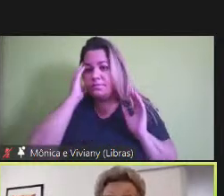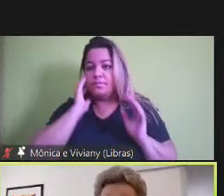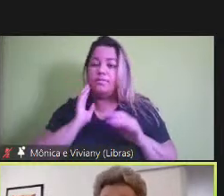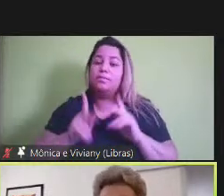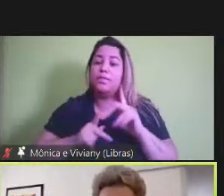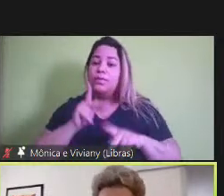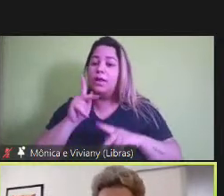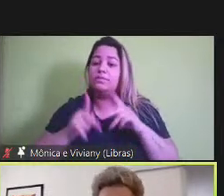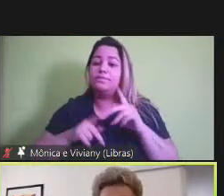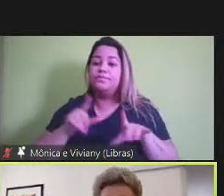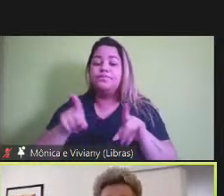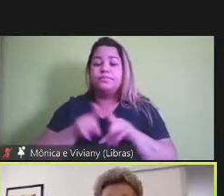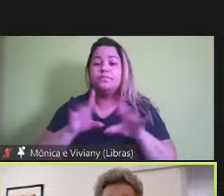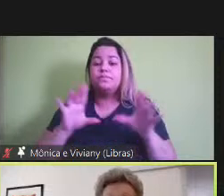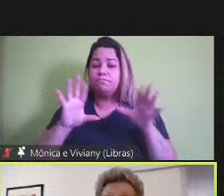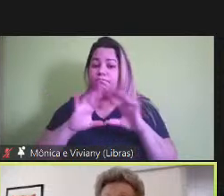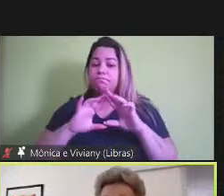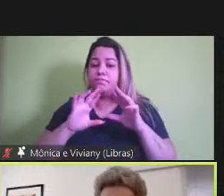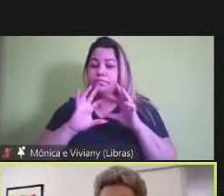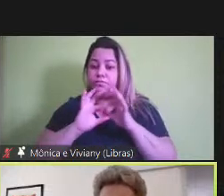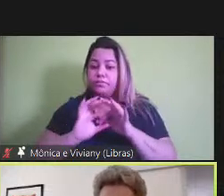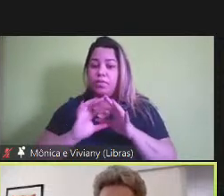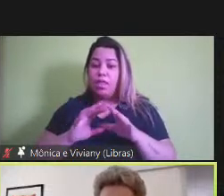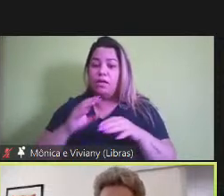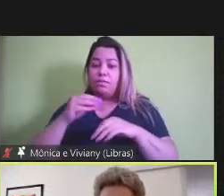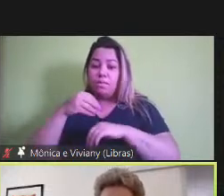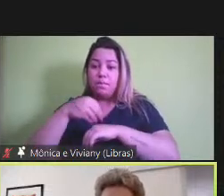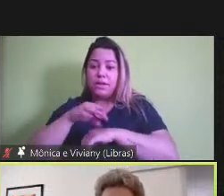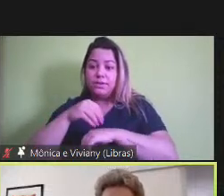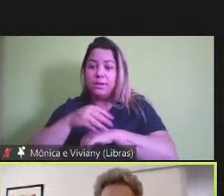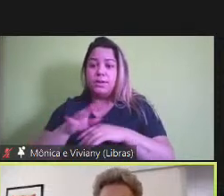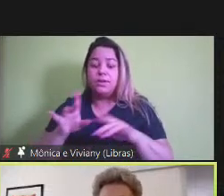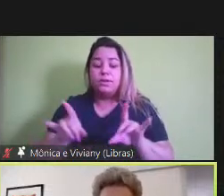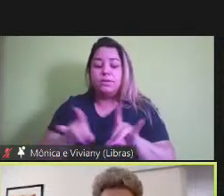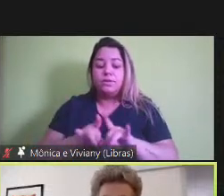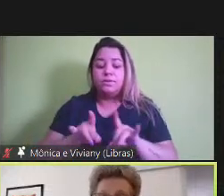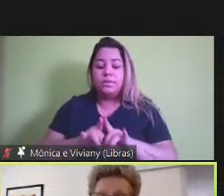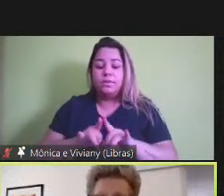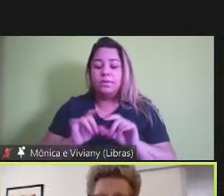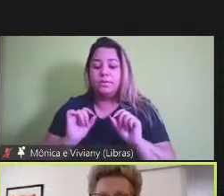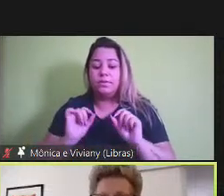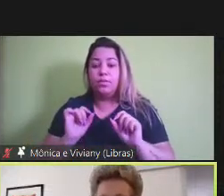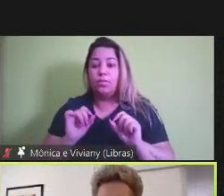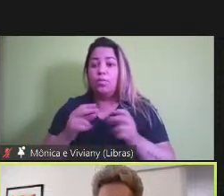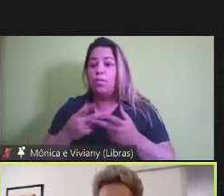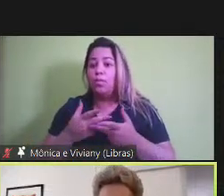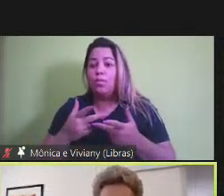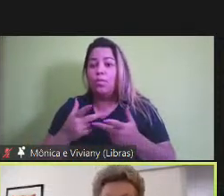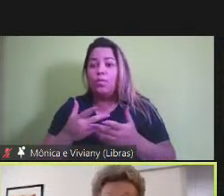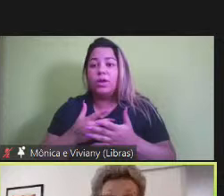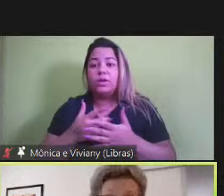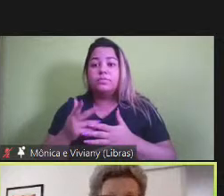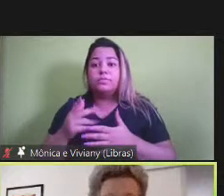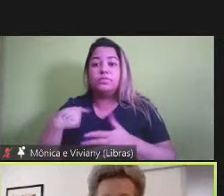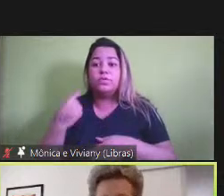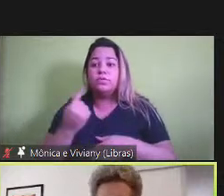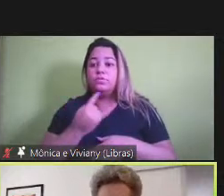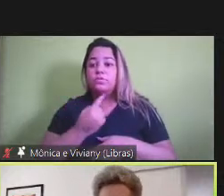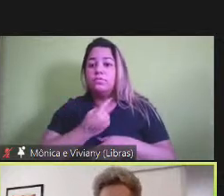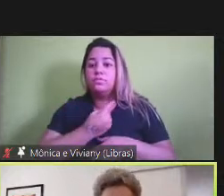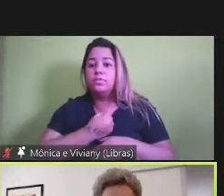families, communities, to define in a shared way common objectives. Which are